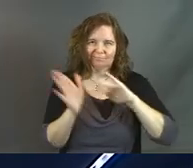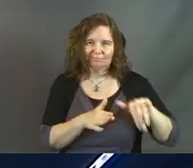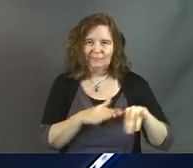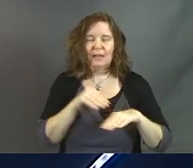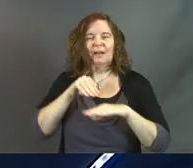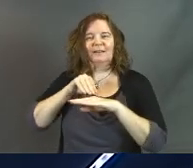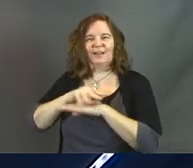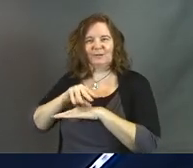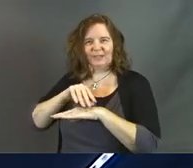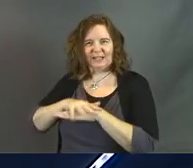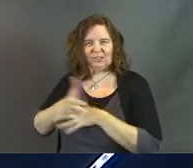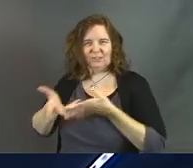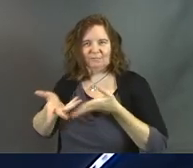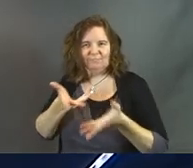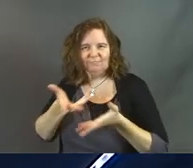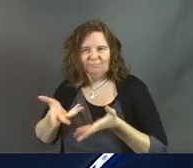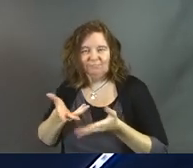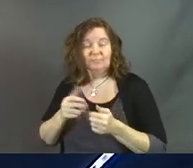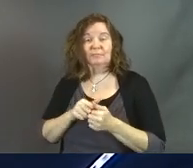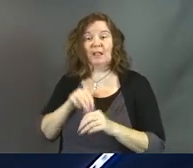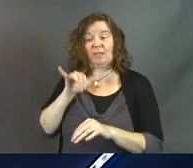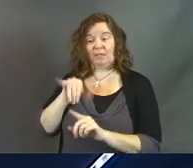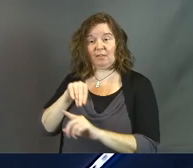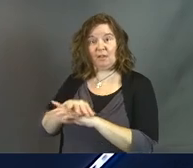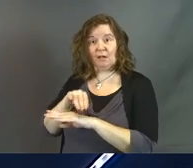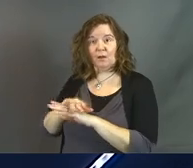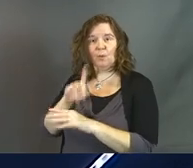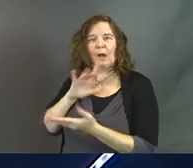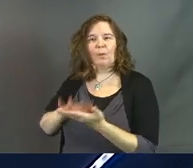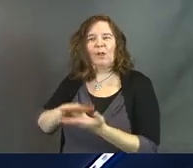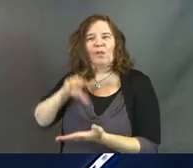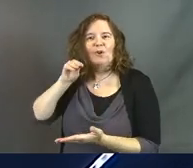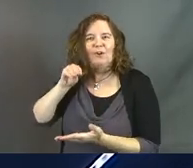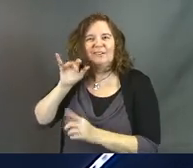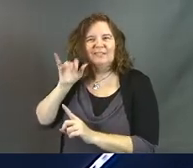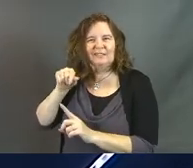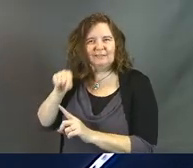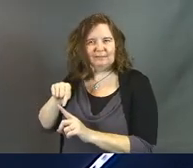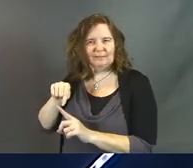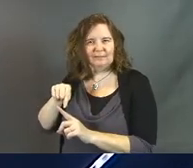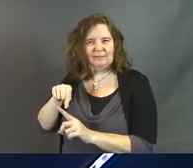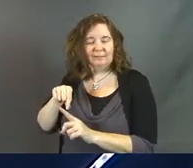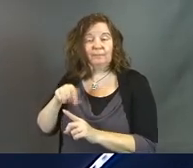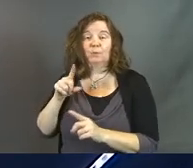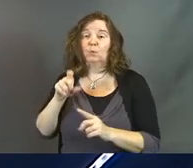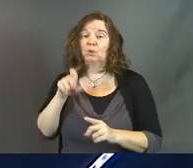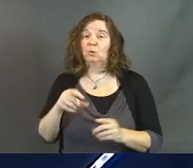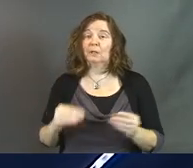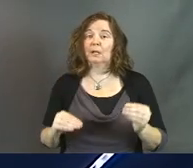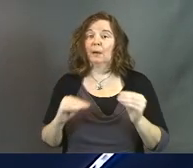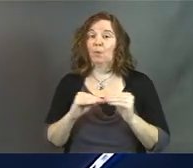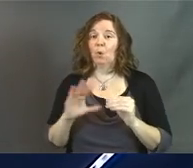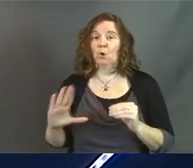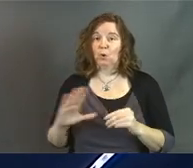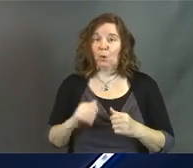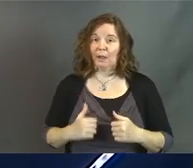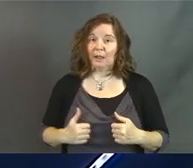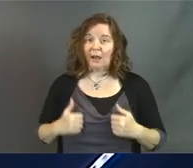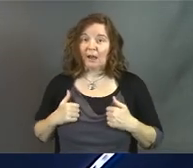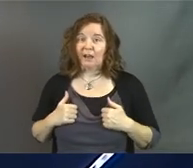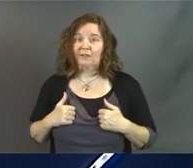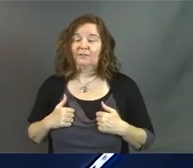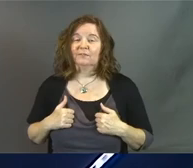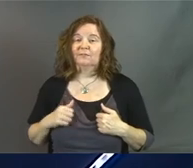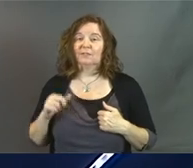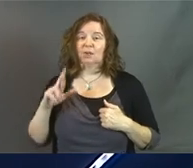into a consultation. A consultation is where we learn. What you need more of in your life